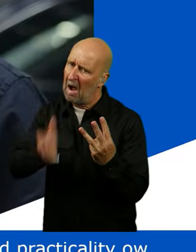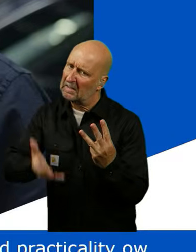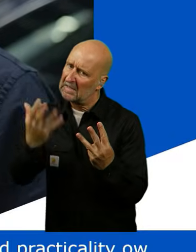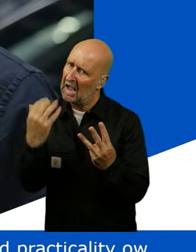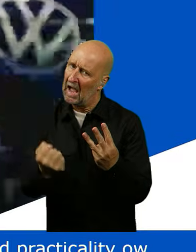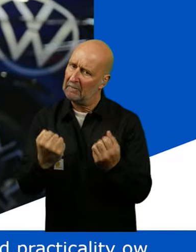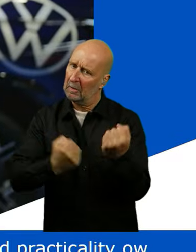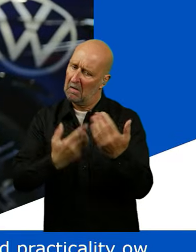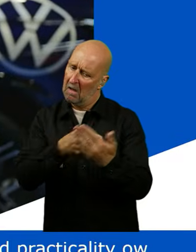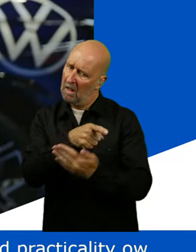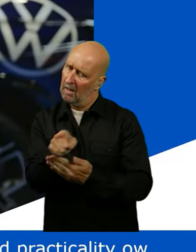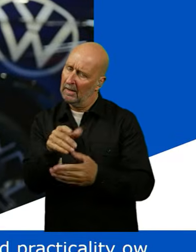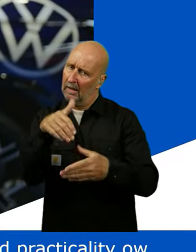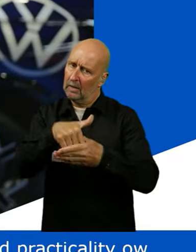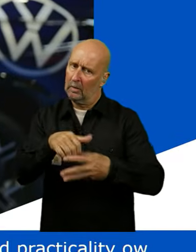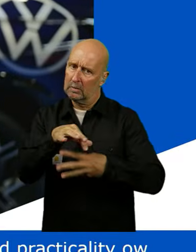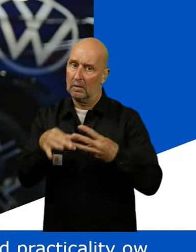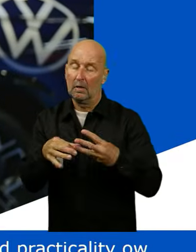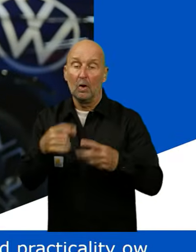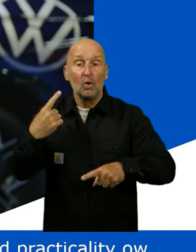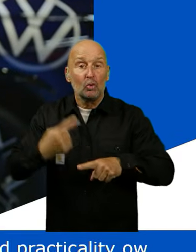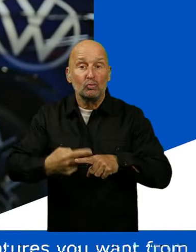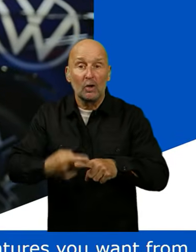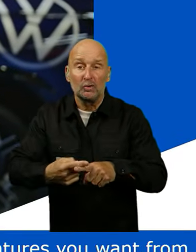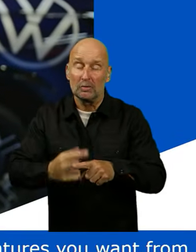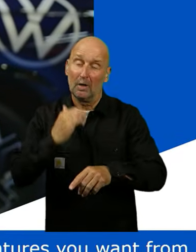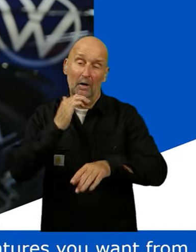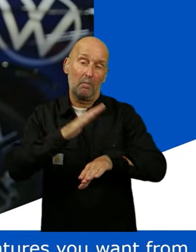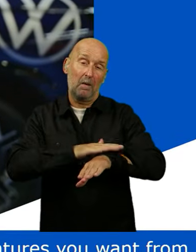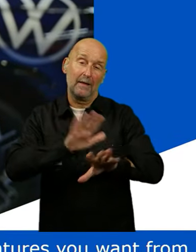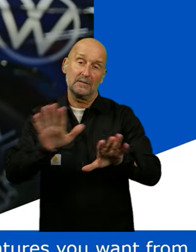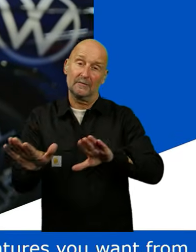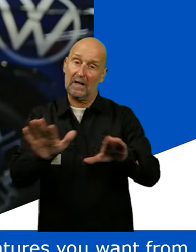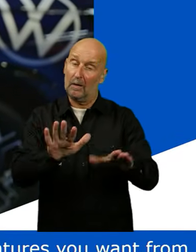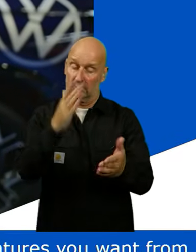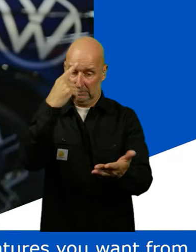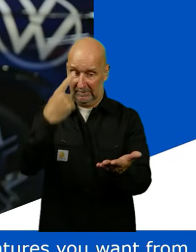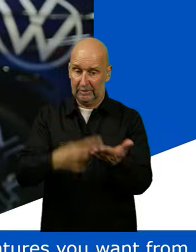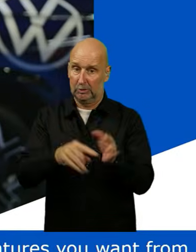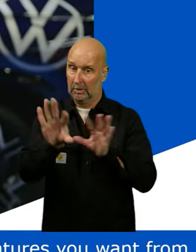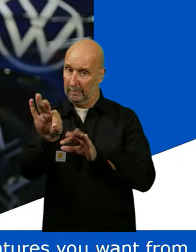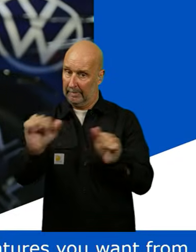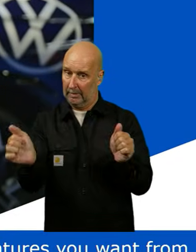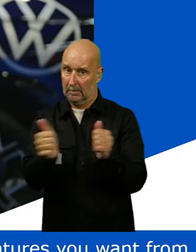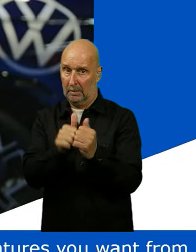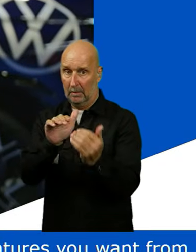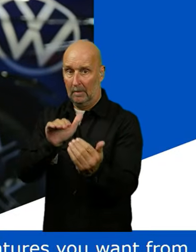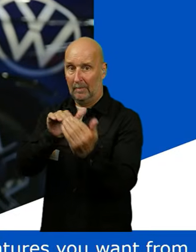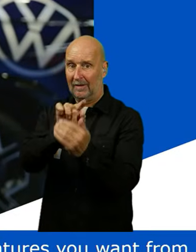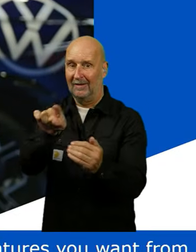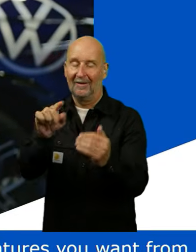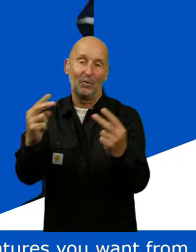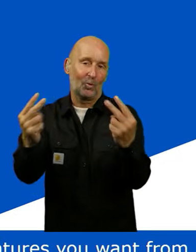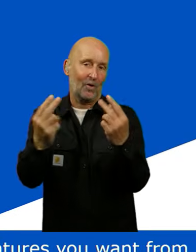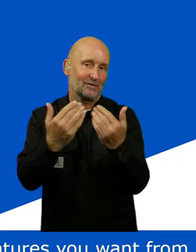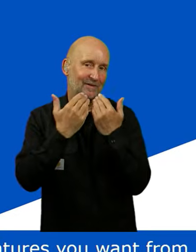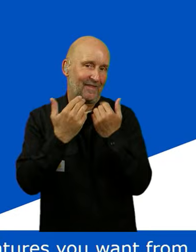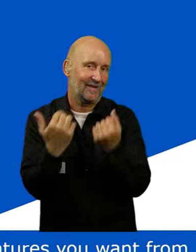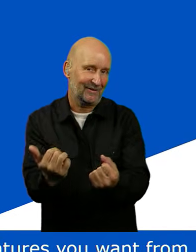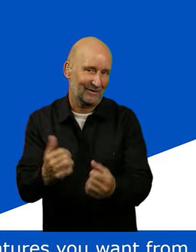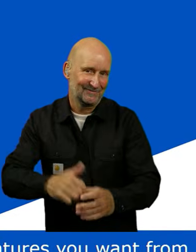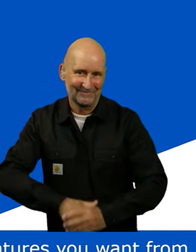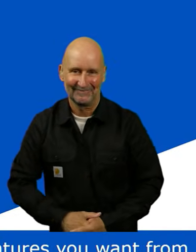from your new vehicle. And don't feel rushed. You've got plenty of time to make sure it's the right decision for you. Thank you for watching.